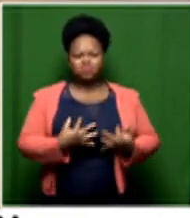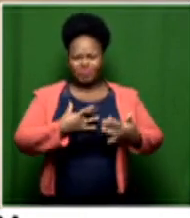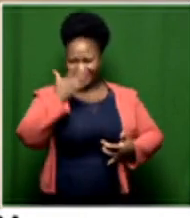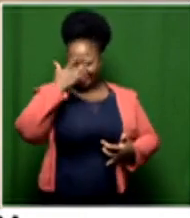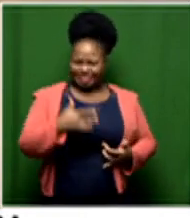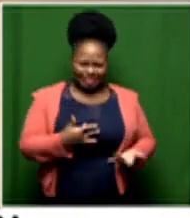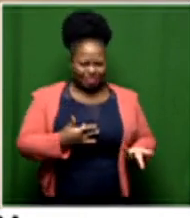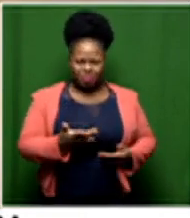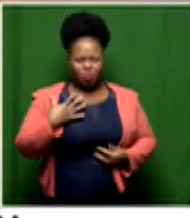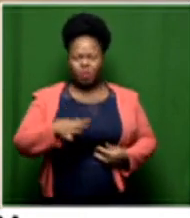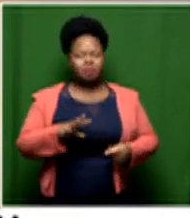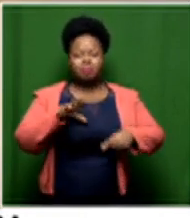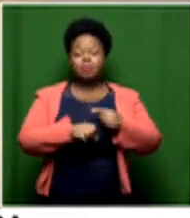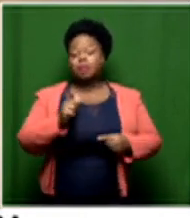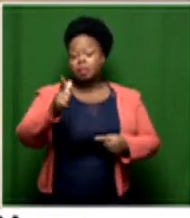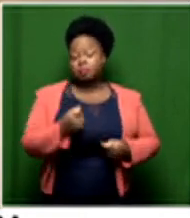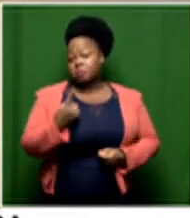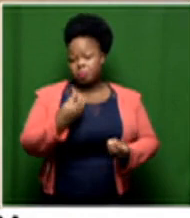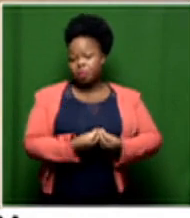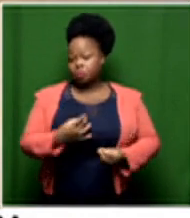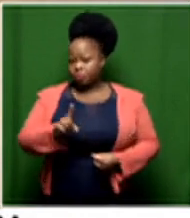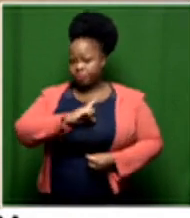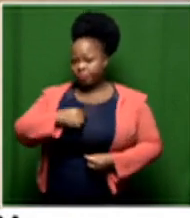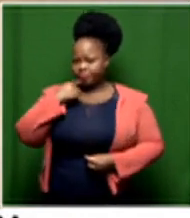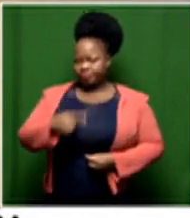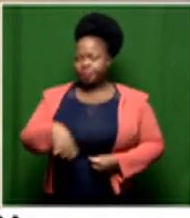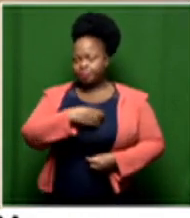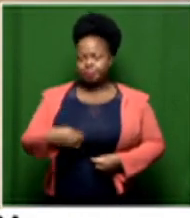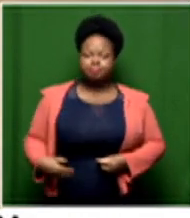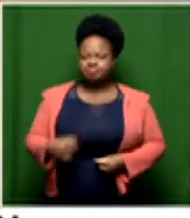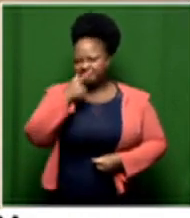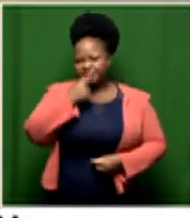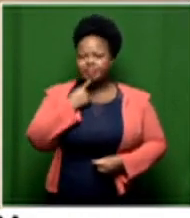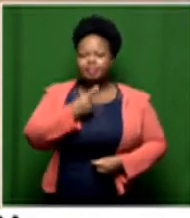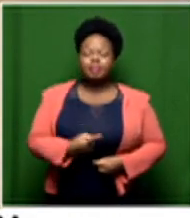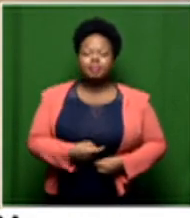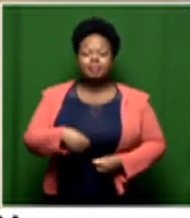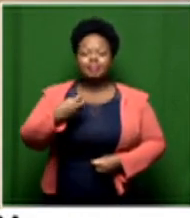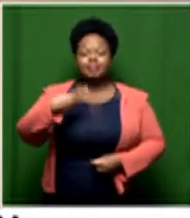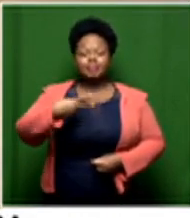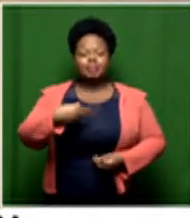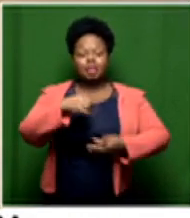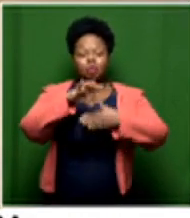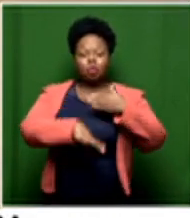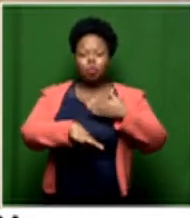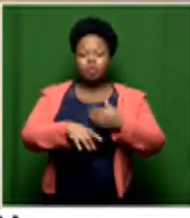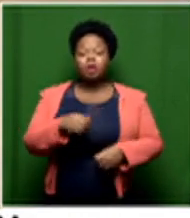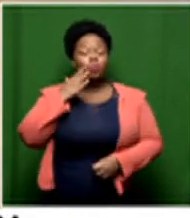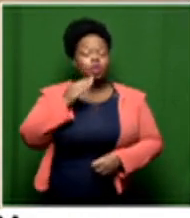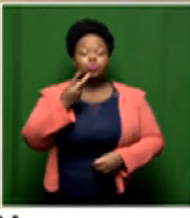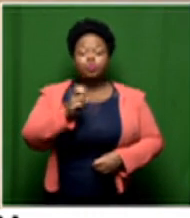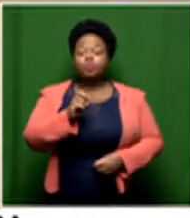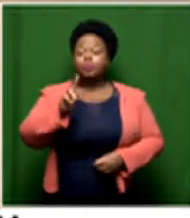so many people are dying. And one thing I should say, I mean, you mentioned President Ramaphosa said second quarter 2021.